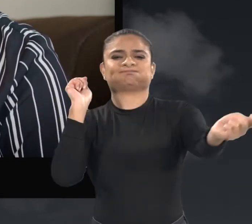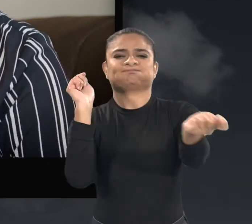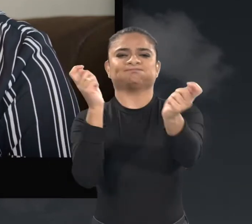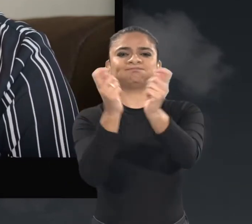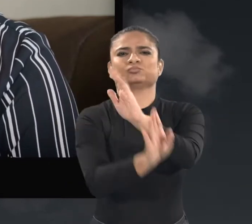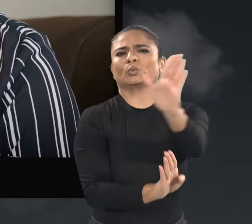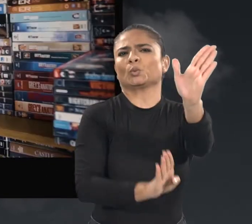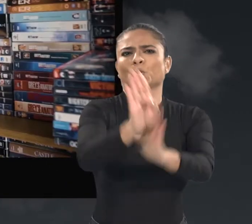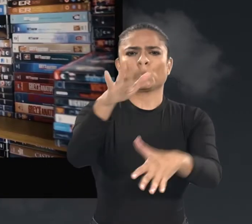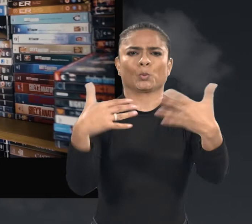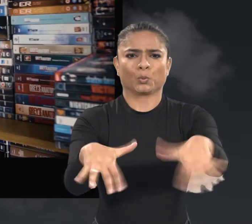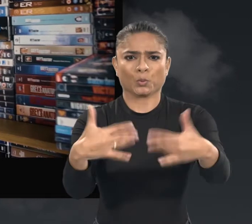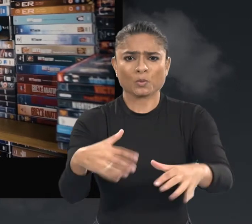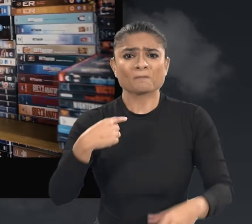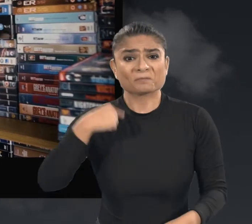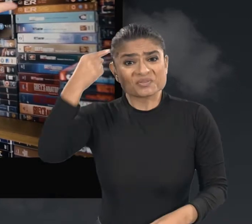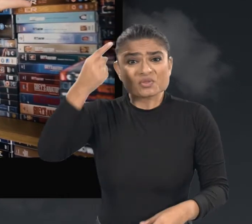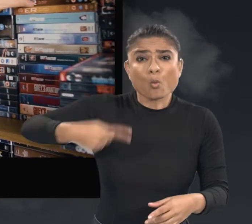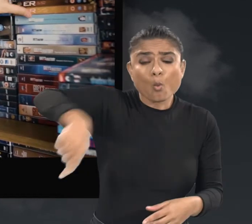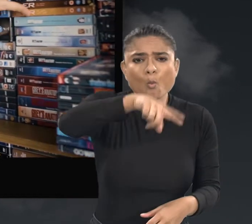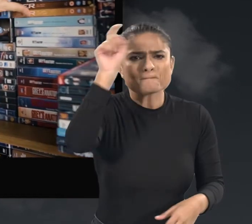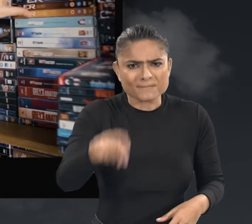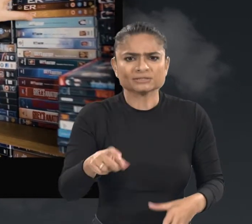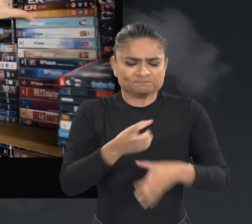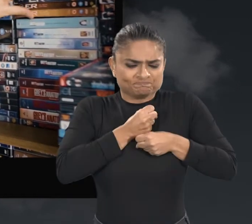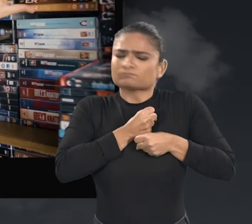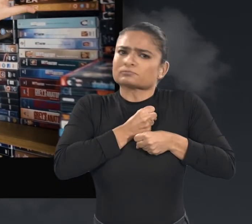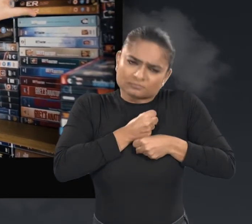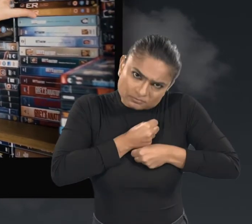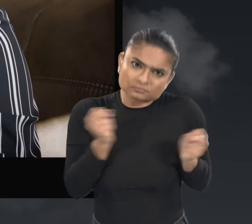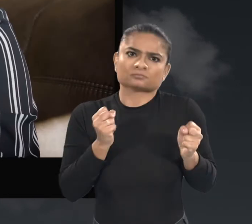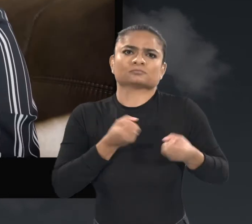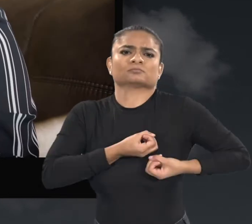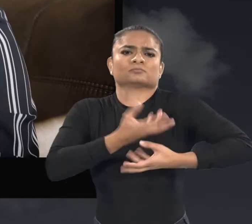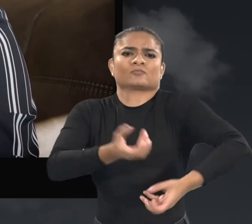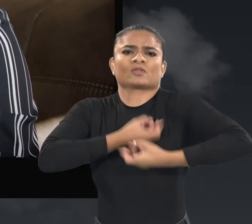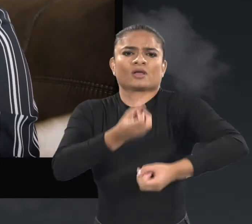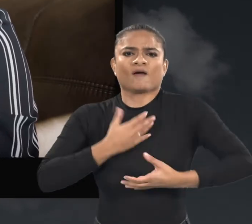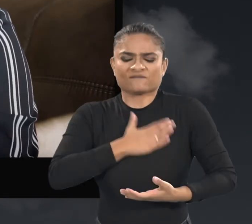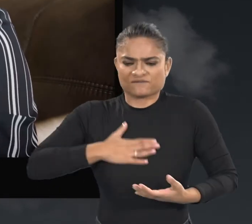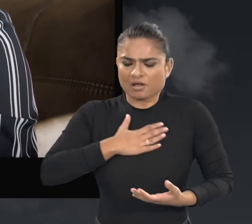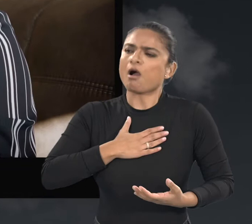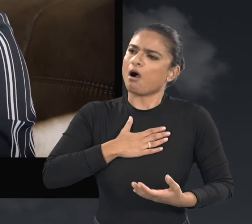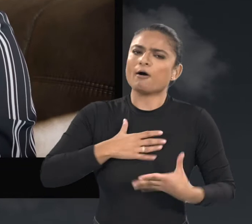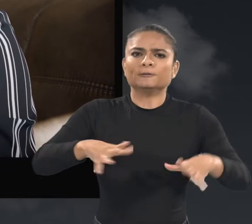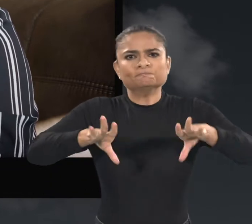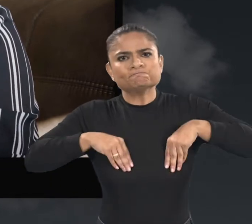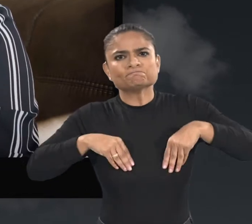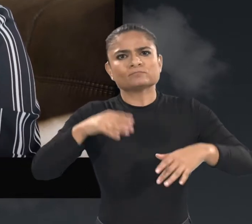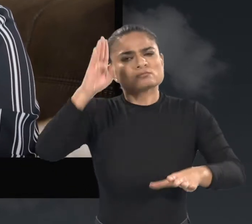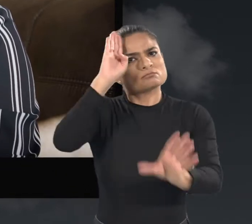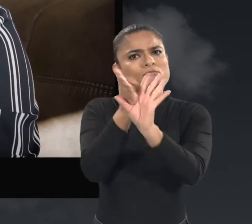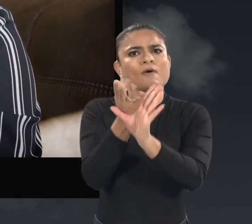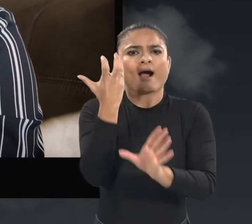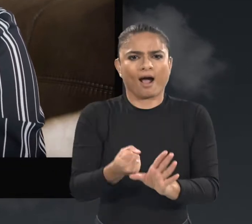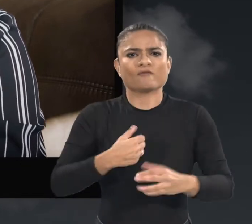for the better. I think if everybody just start talking more about mental health conditions, normalize it.